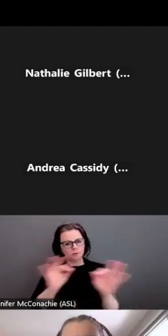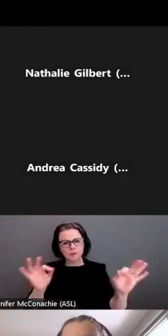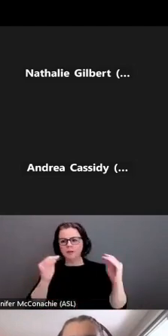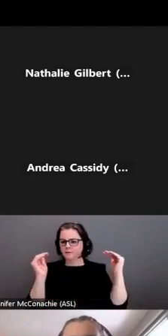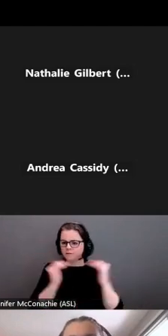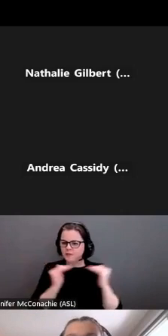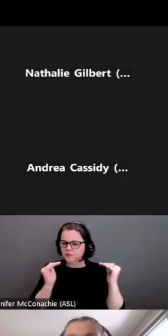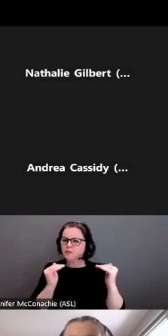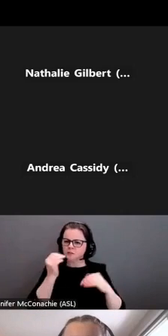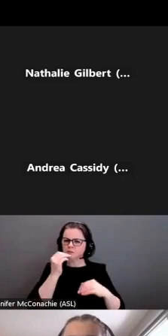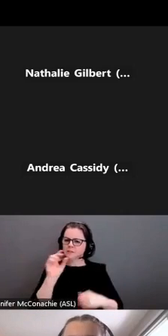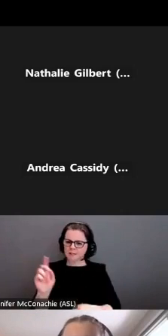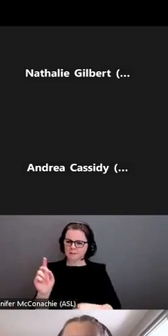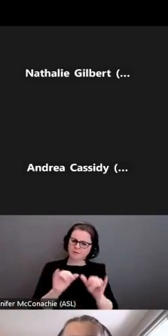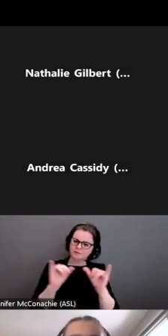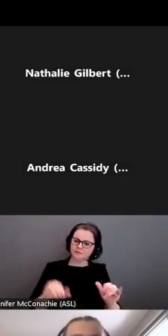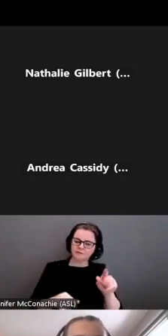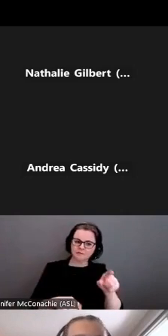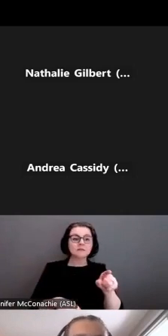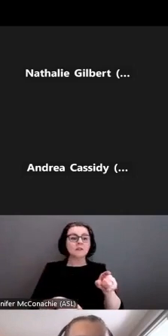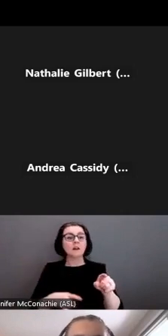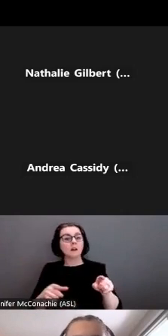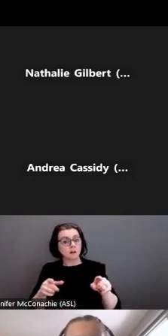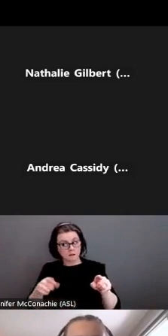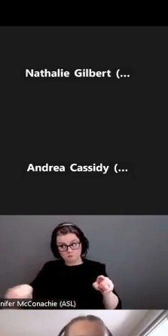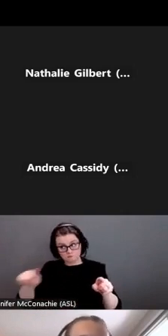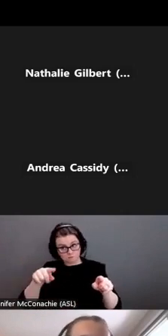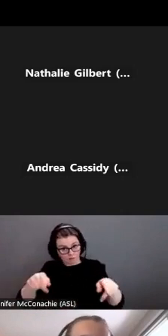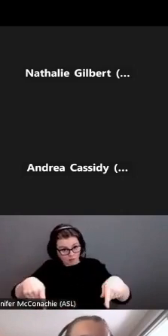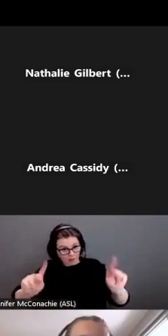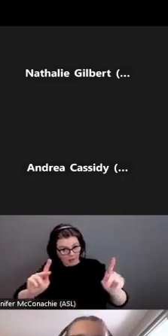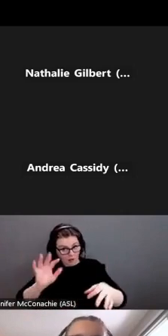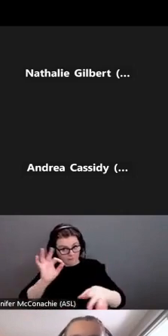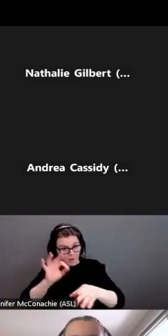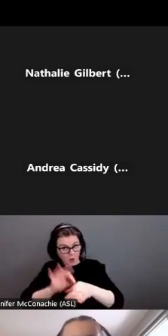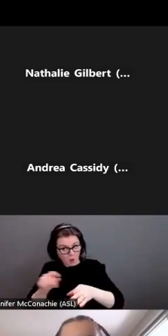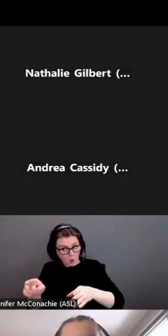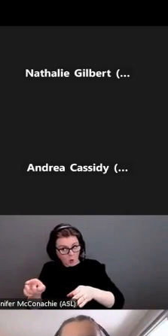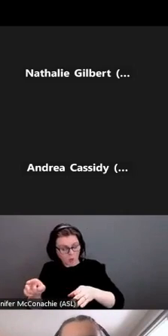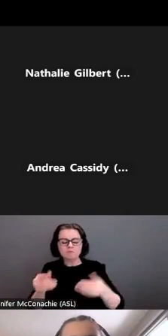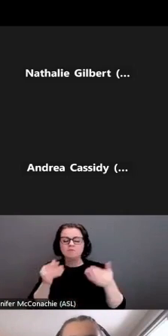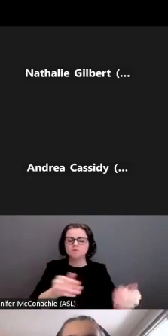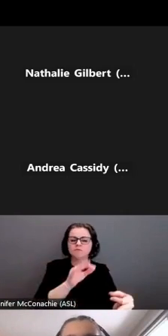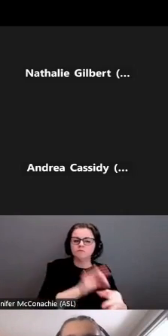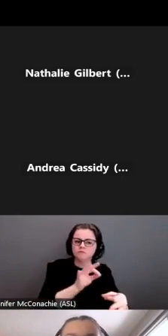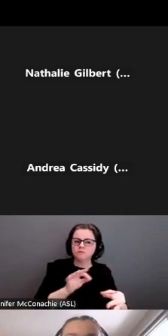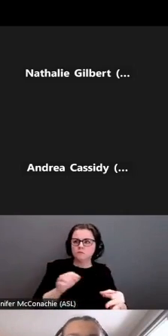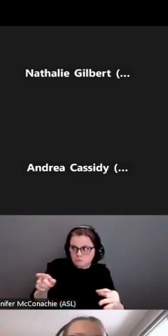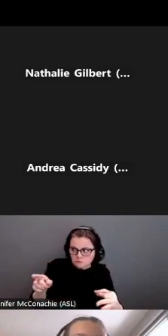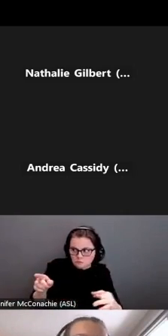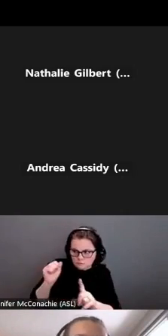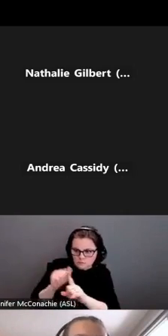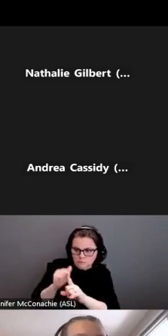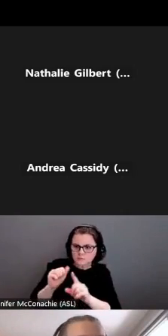only people who are eligible to vote are indeed the ones who vote. And this is accomplished through our